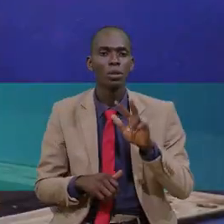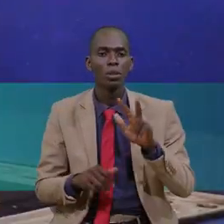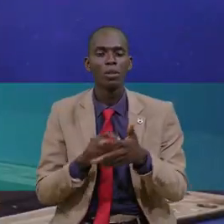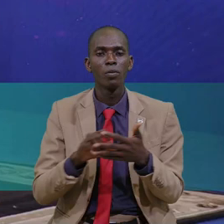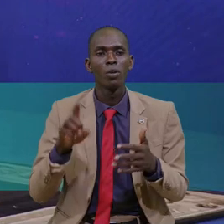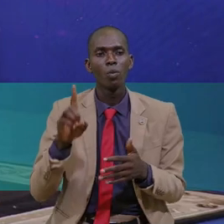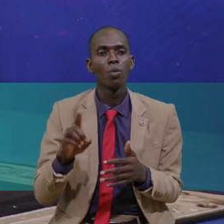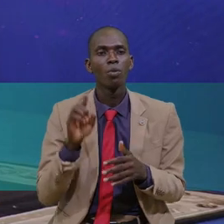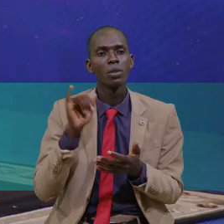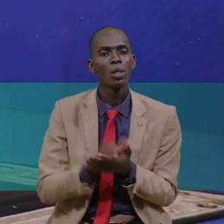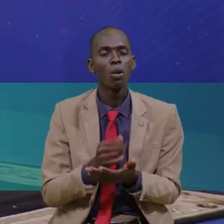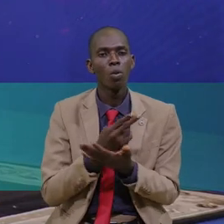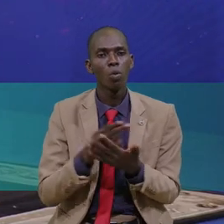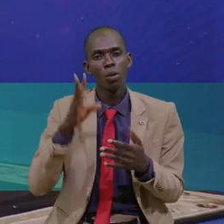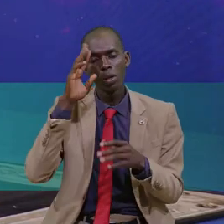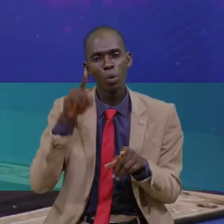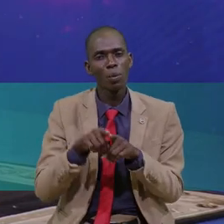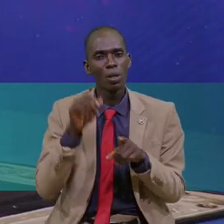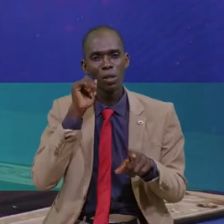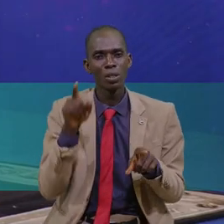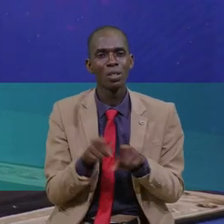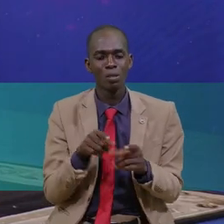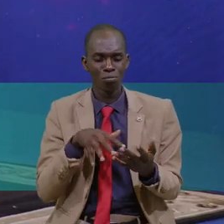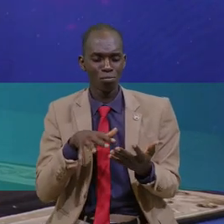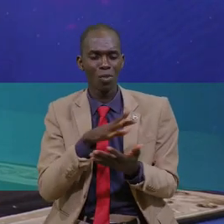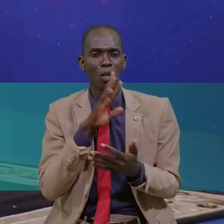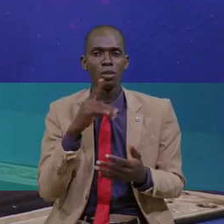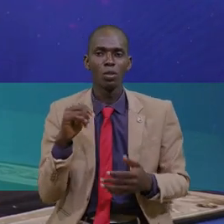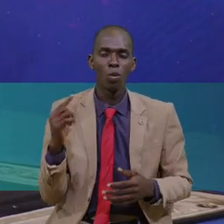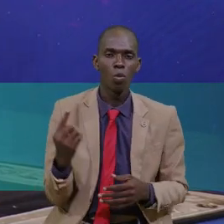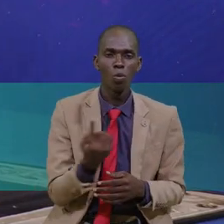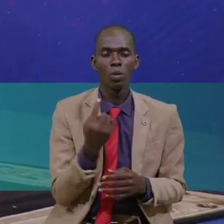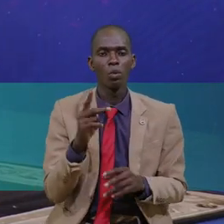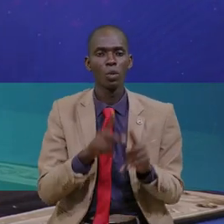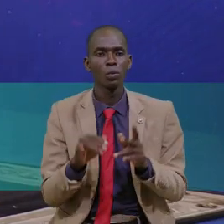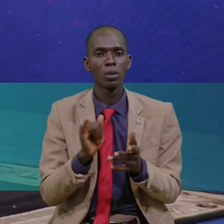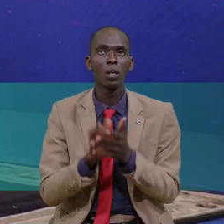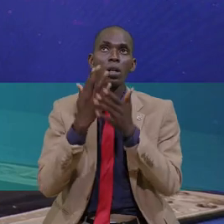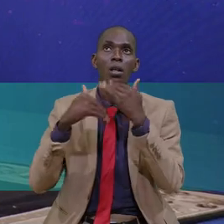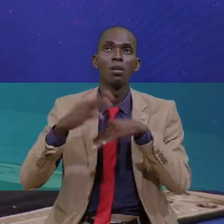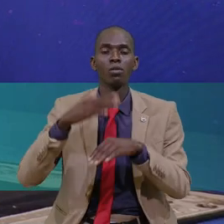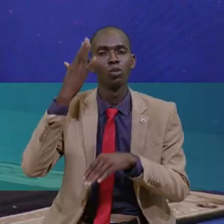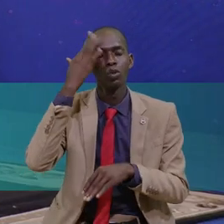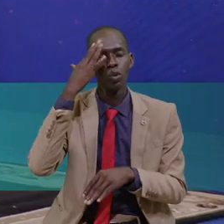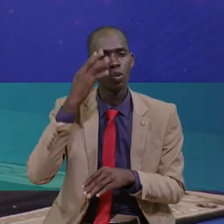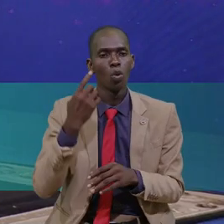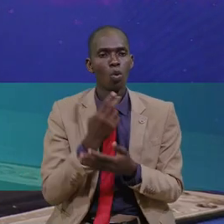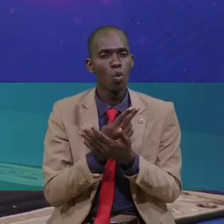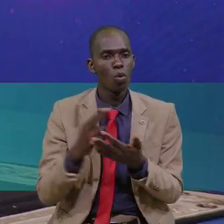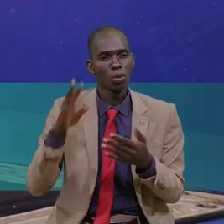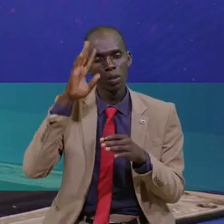are the only kinds of brethren that heaven knows anything about, holy brethren, partakers of the heavenly